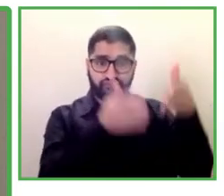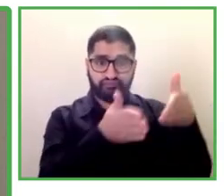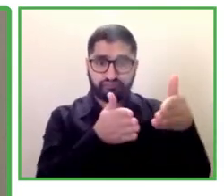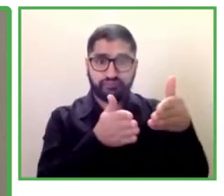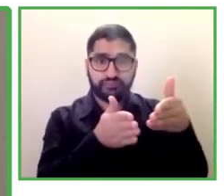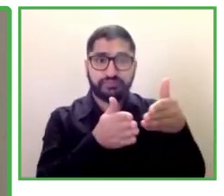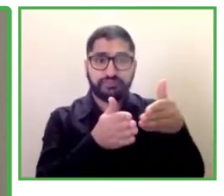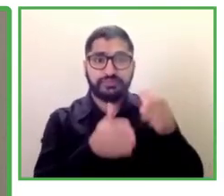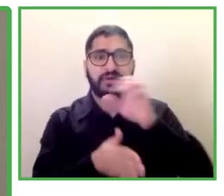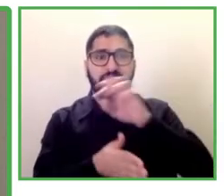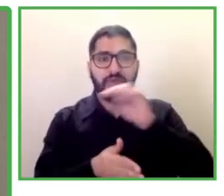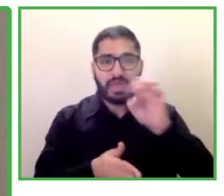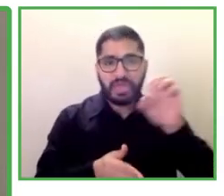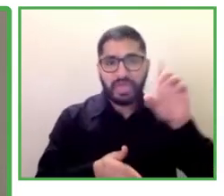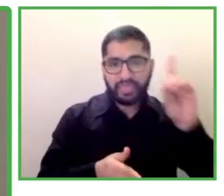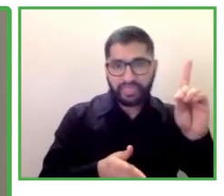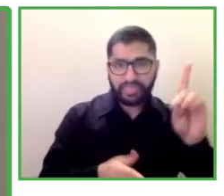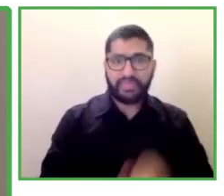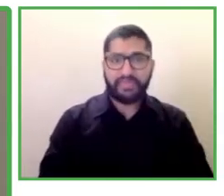with the